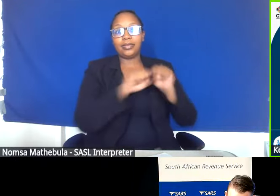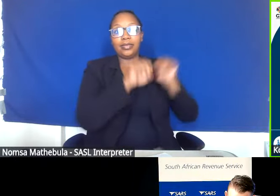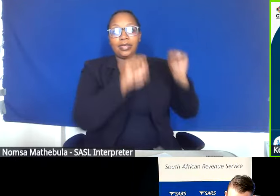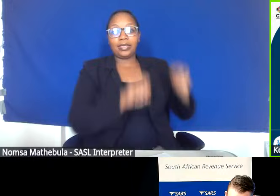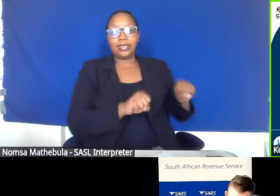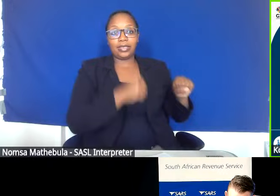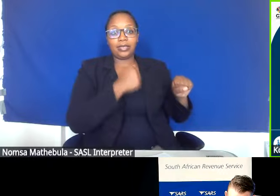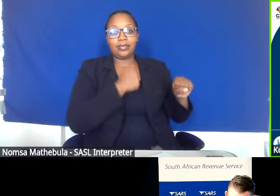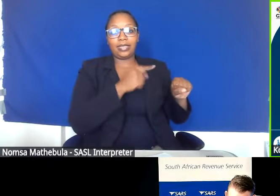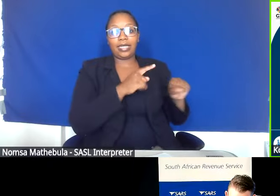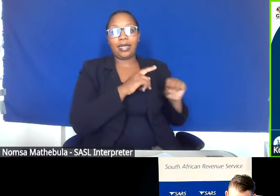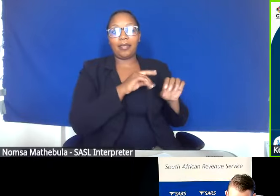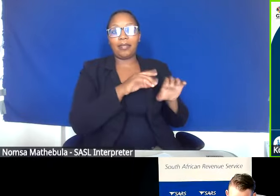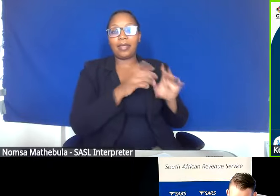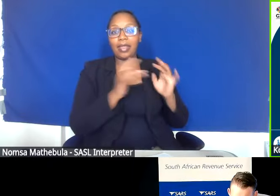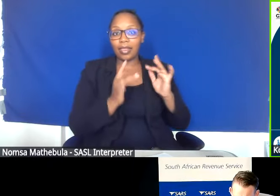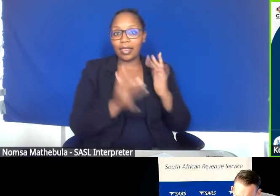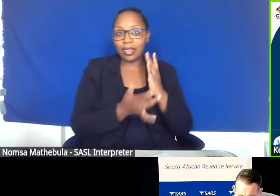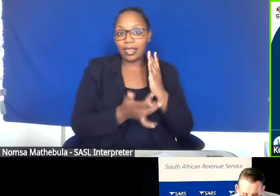morning.